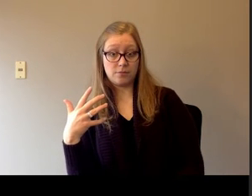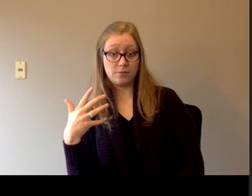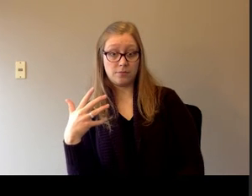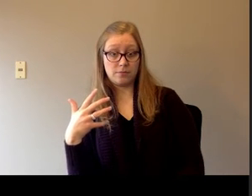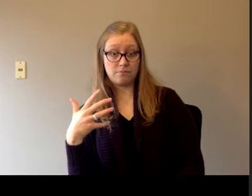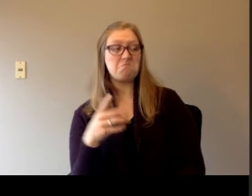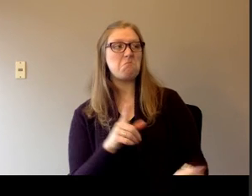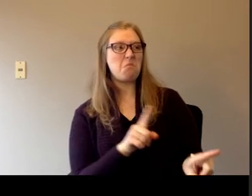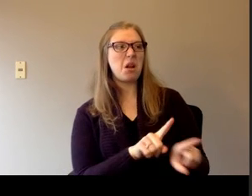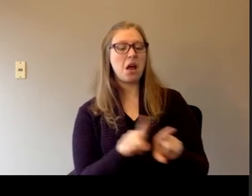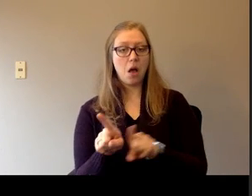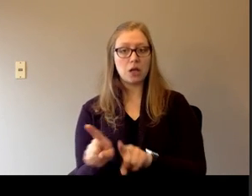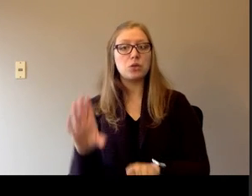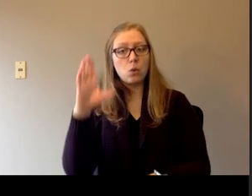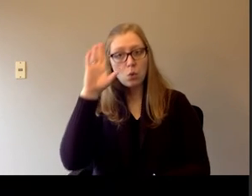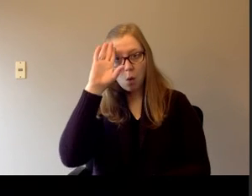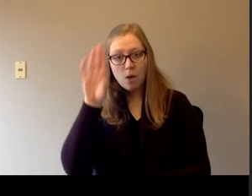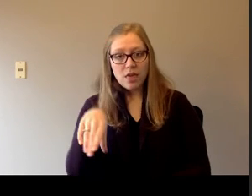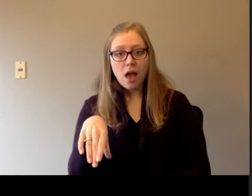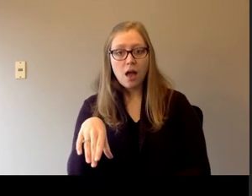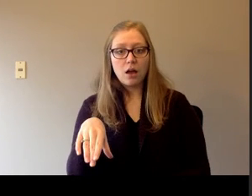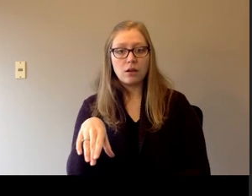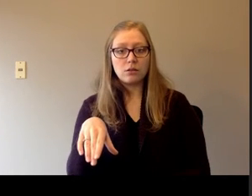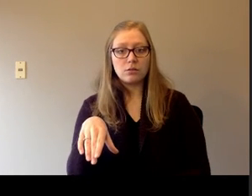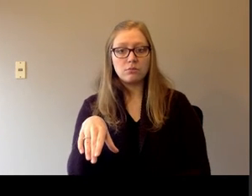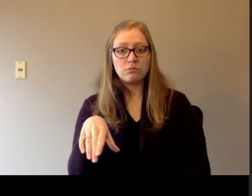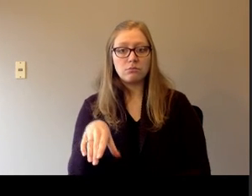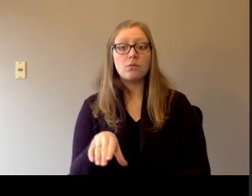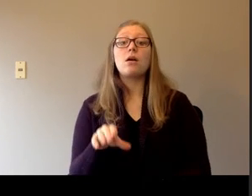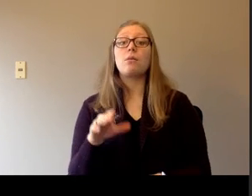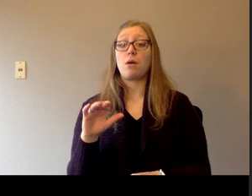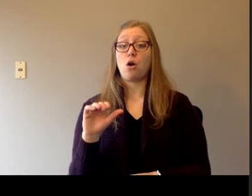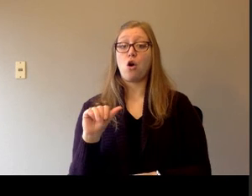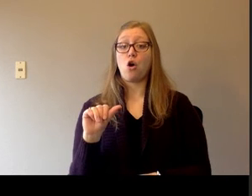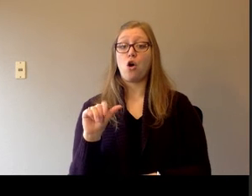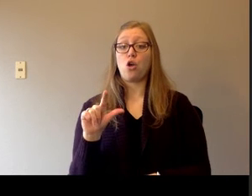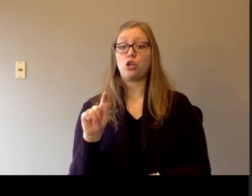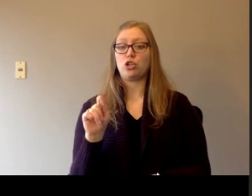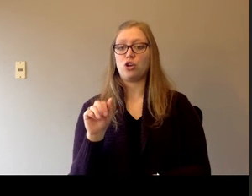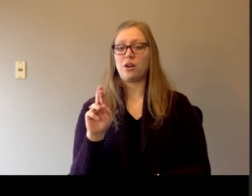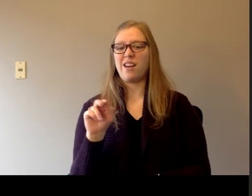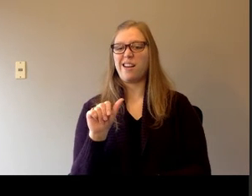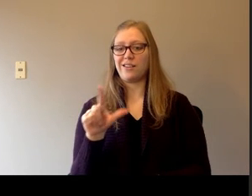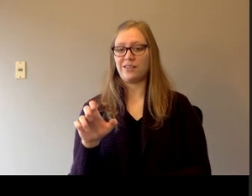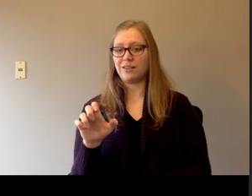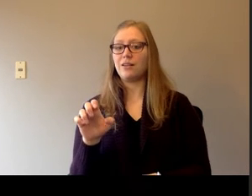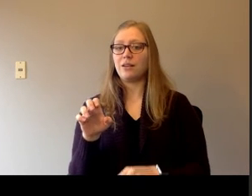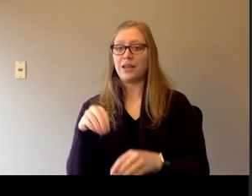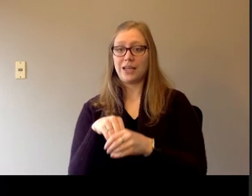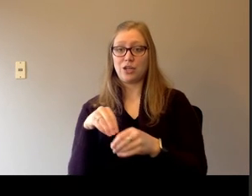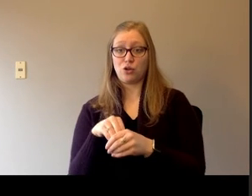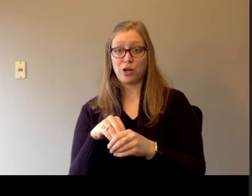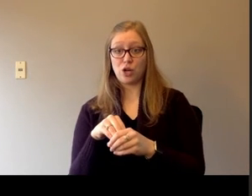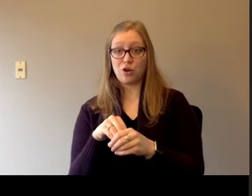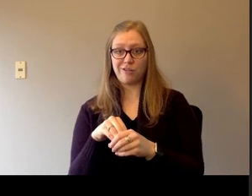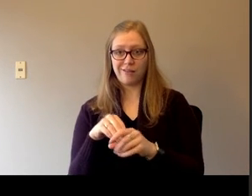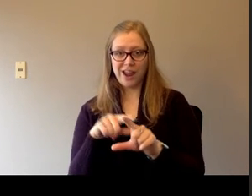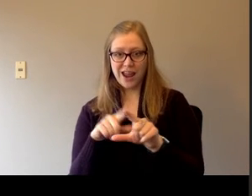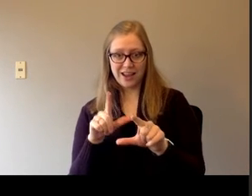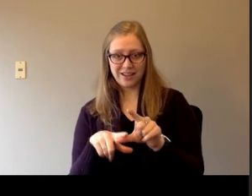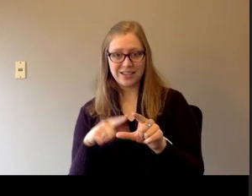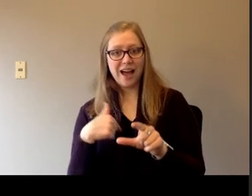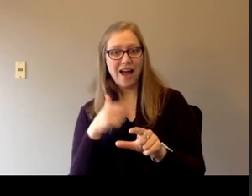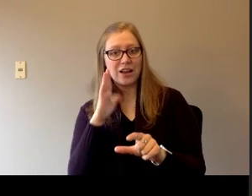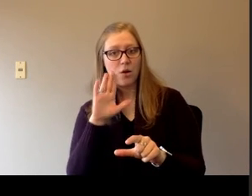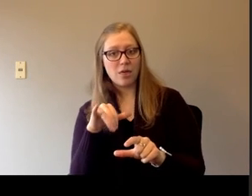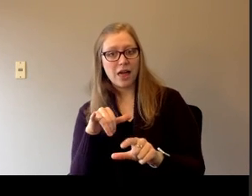But I also know that by alternate interior angles, that this angle 5 is going to be the exact